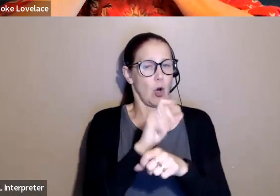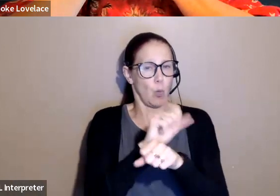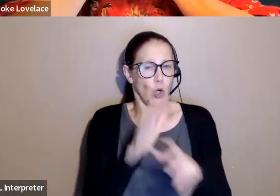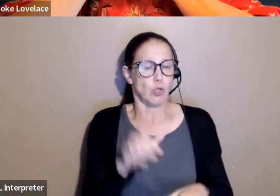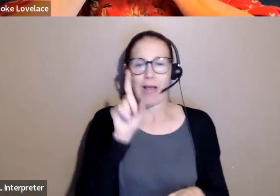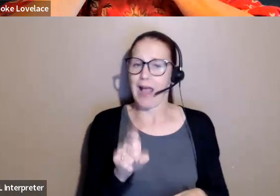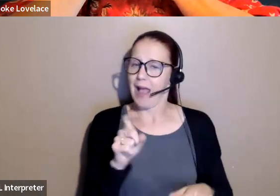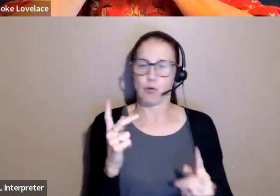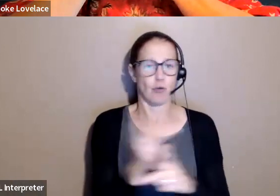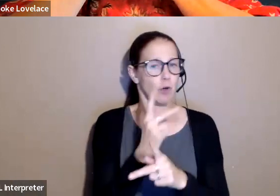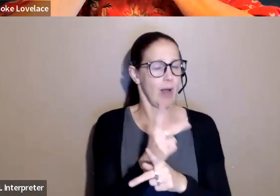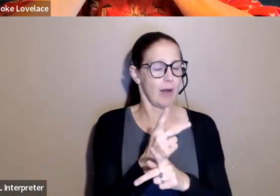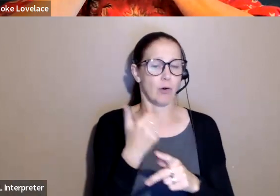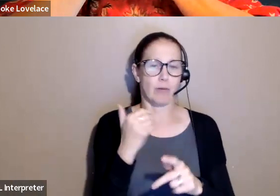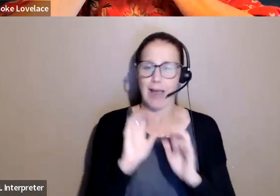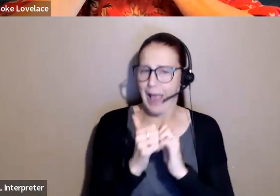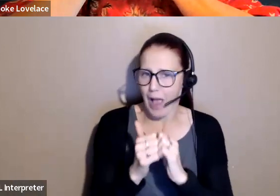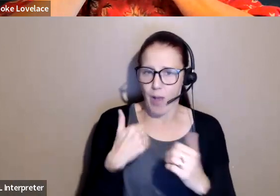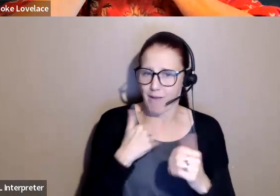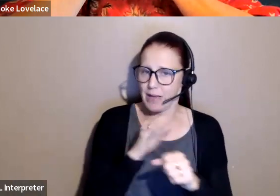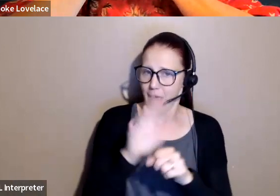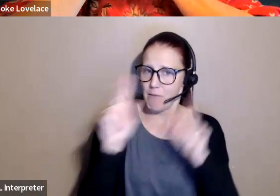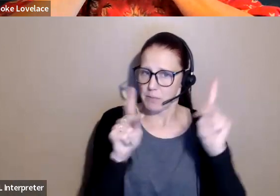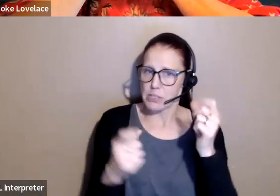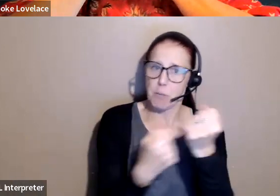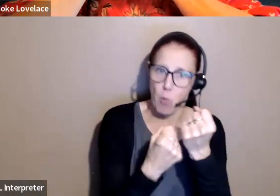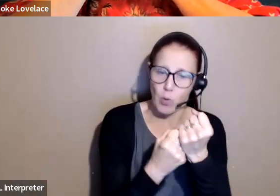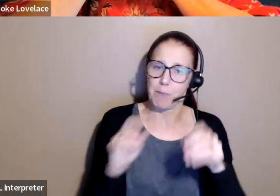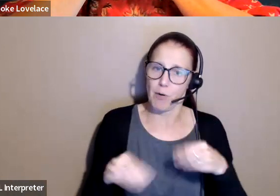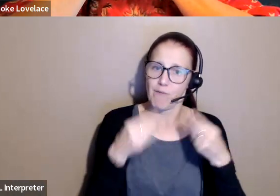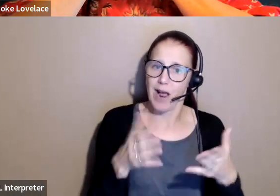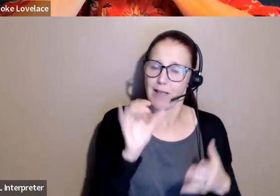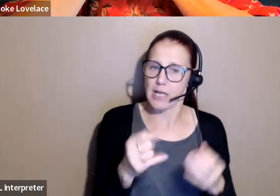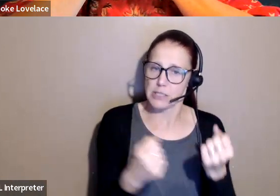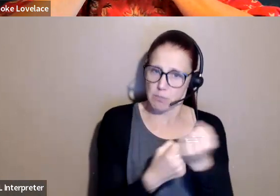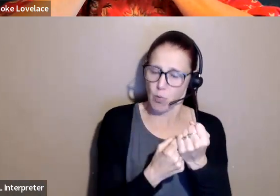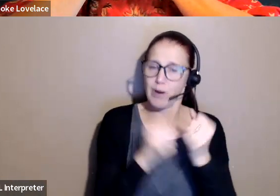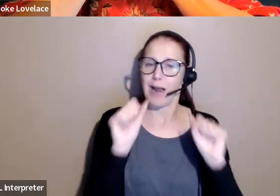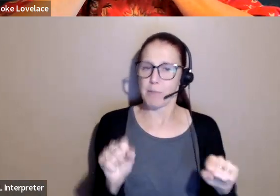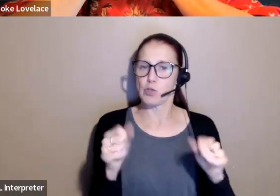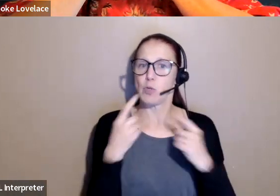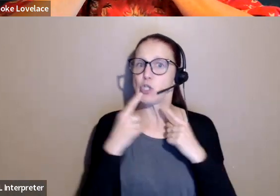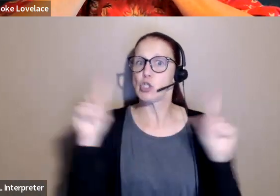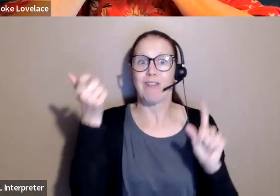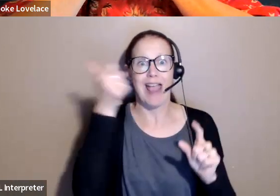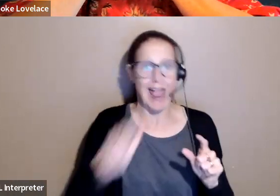how to have enough people supporting and providing those supports in order to be able to achieve any of these goals.